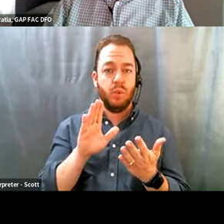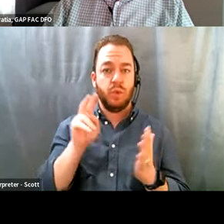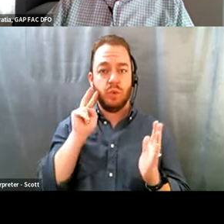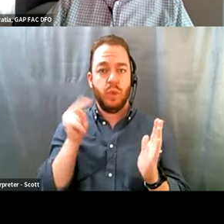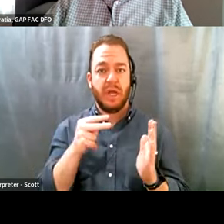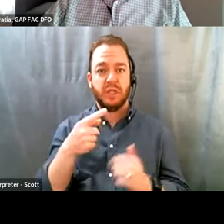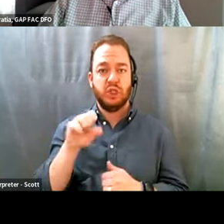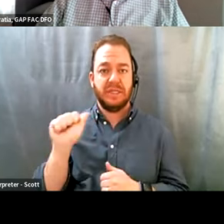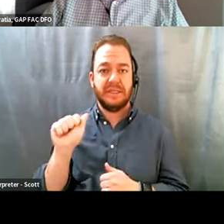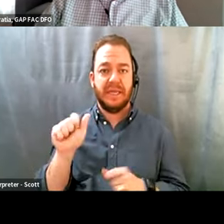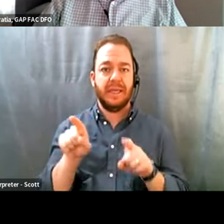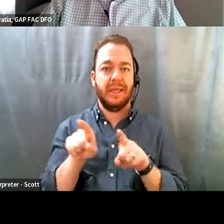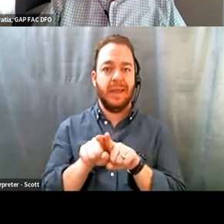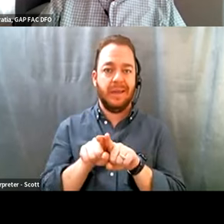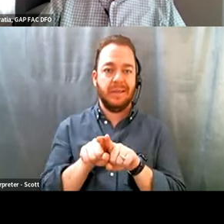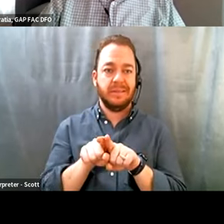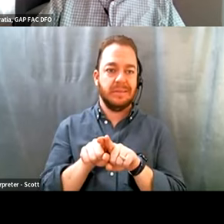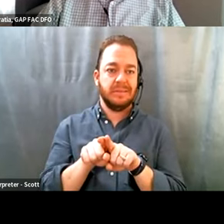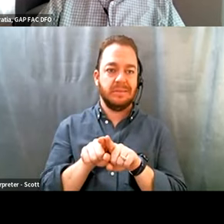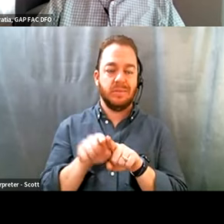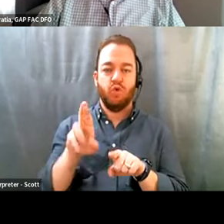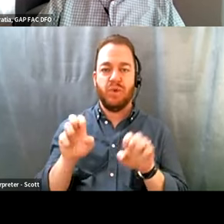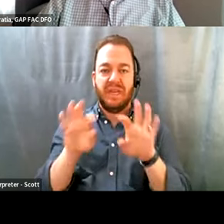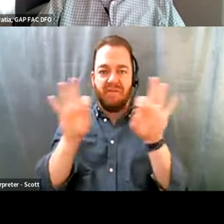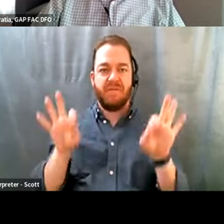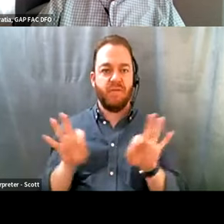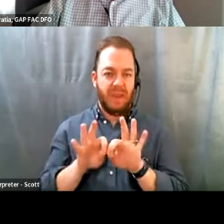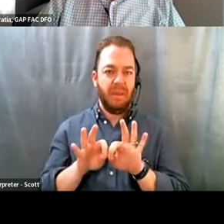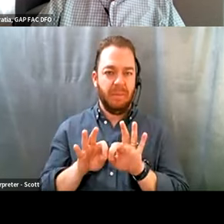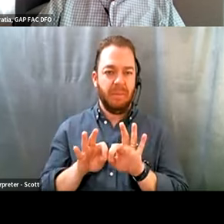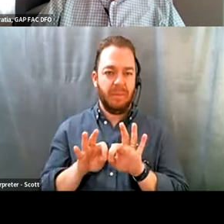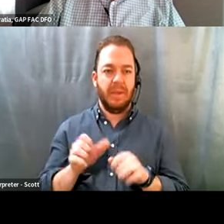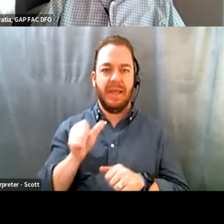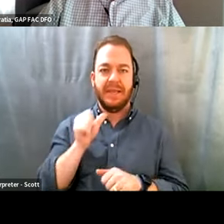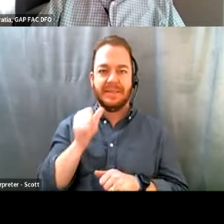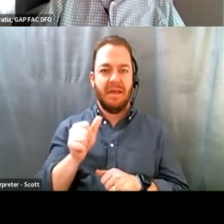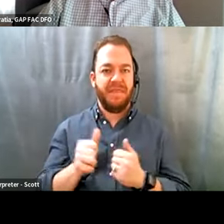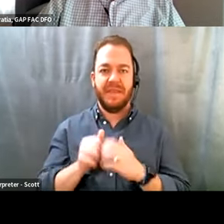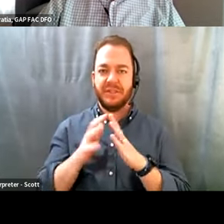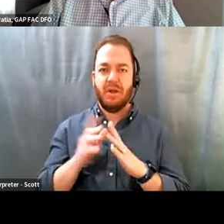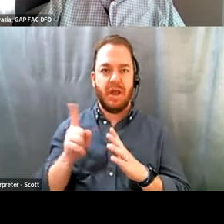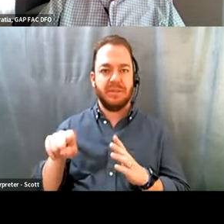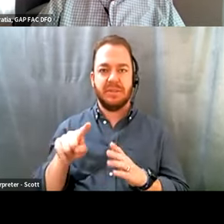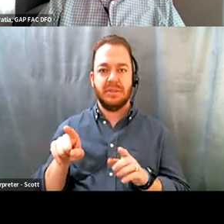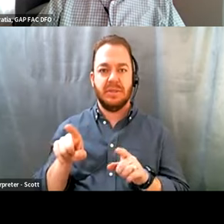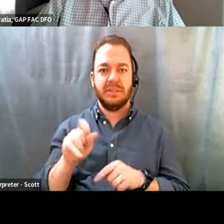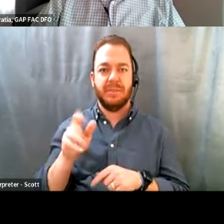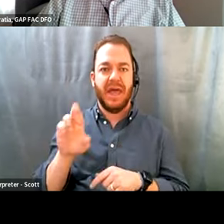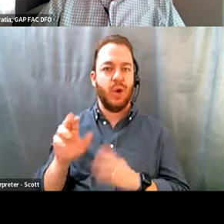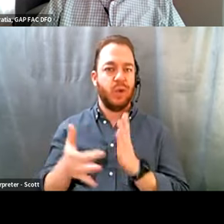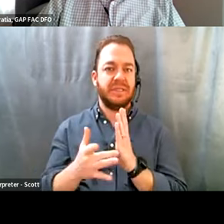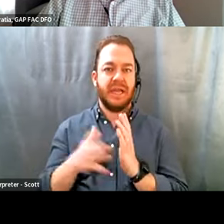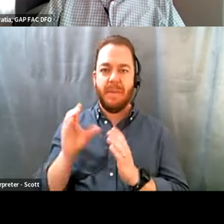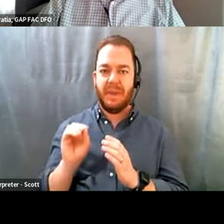GSA as by reframing it in that the it's not that the startups that are the supplier or the tech companies that